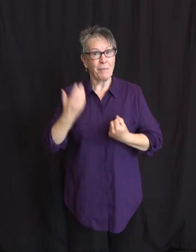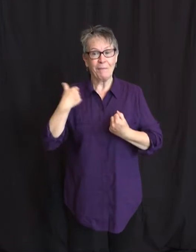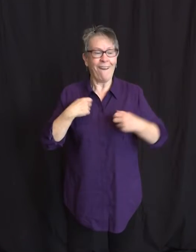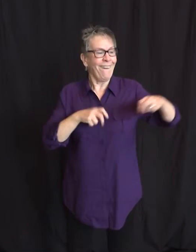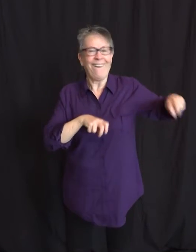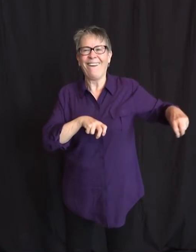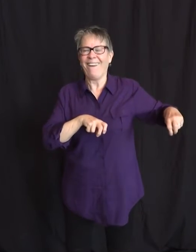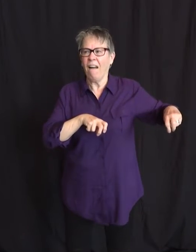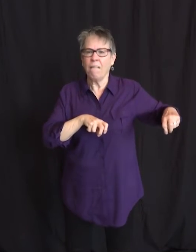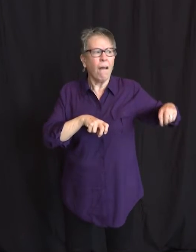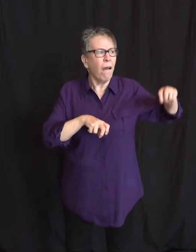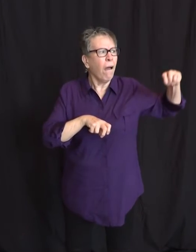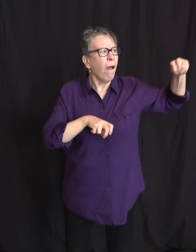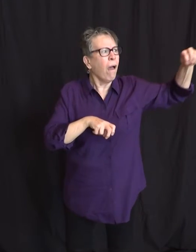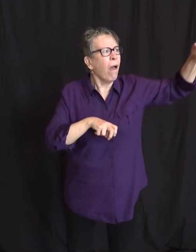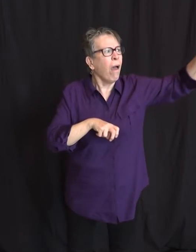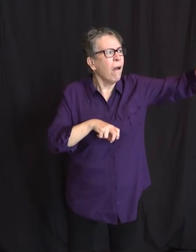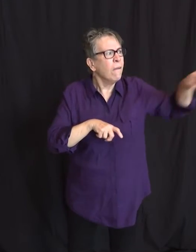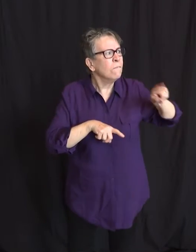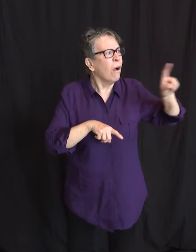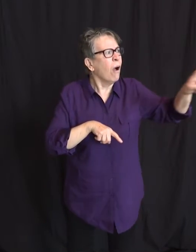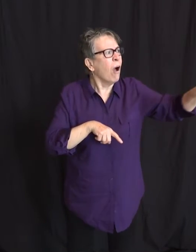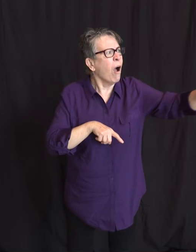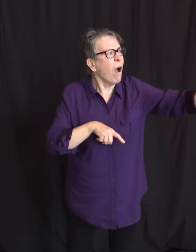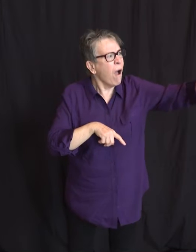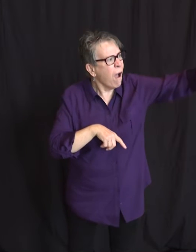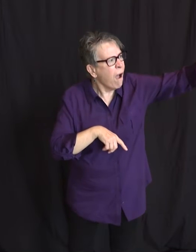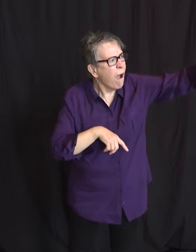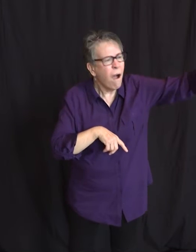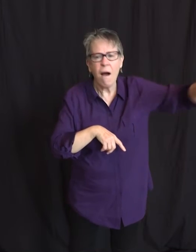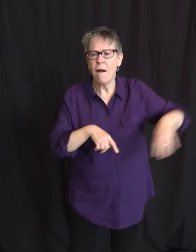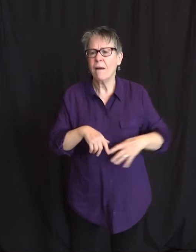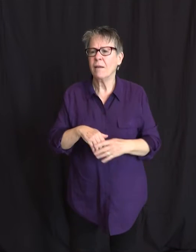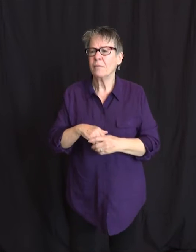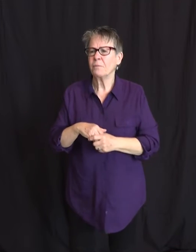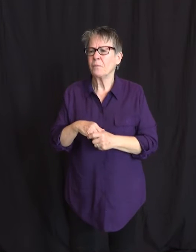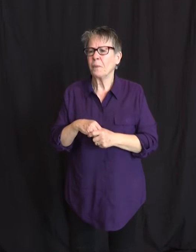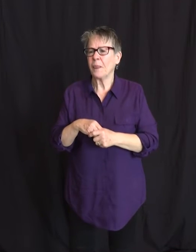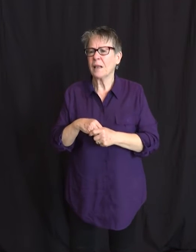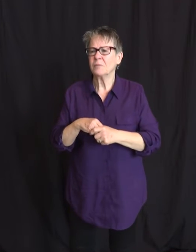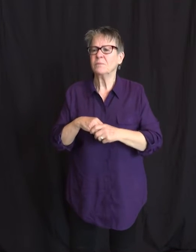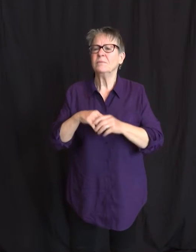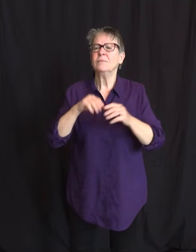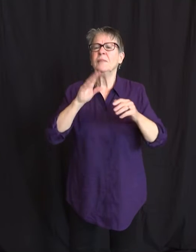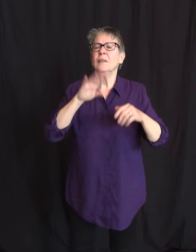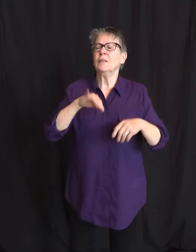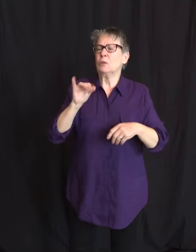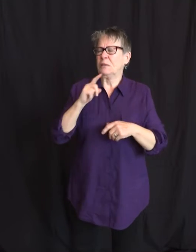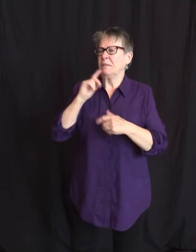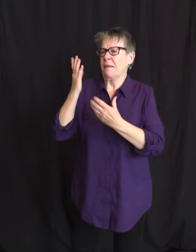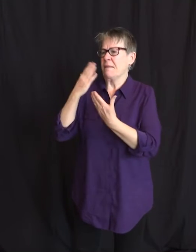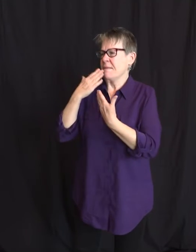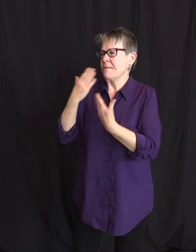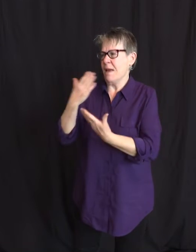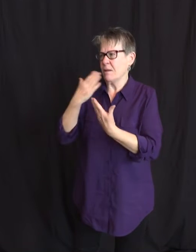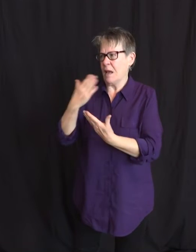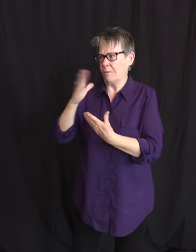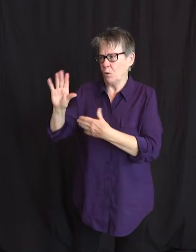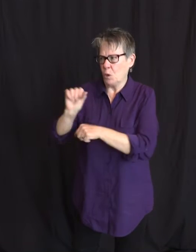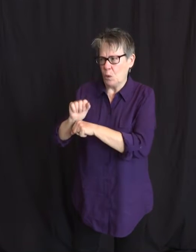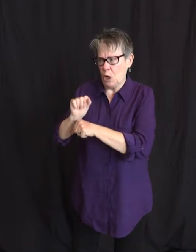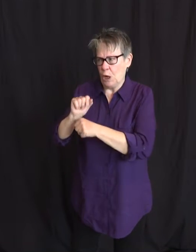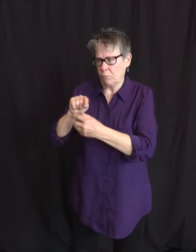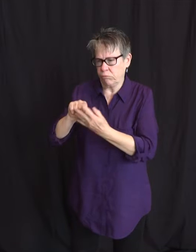Persicelli. Thank you, Governor and Lieutenant Governor, Congressman Malinowski. As the Governor shared, our hospitals